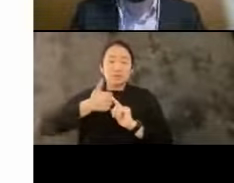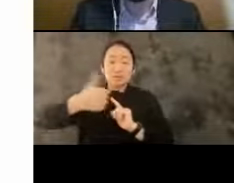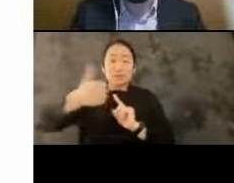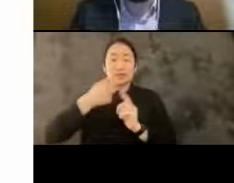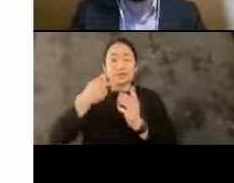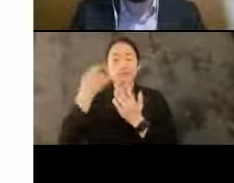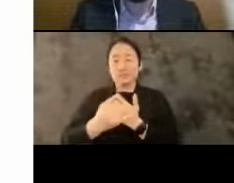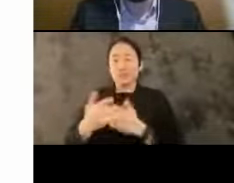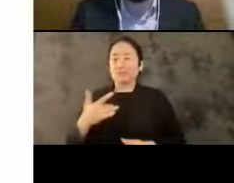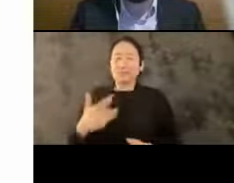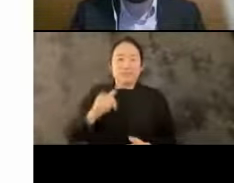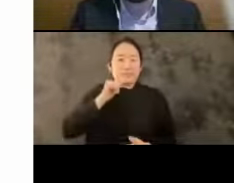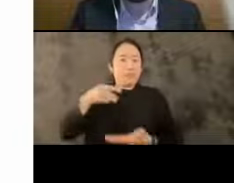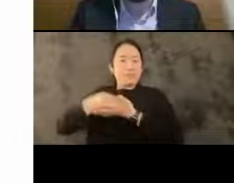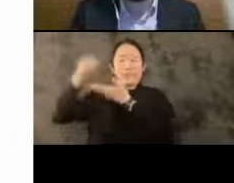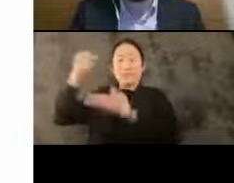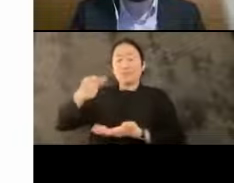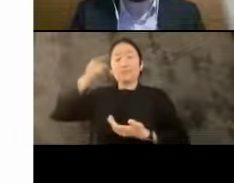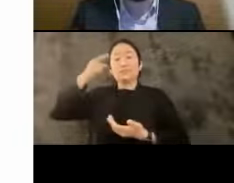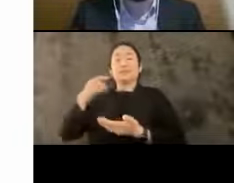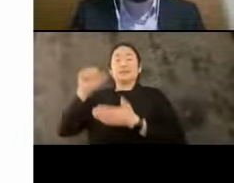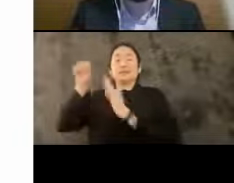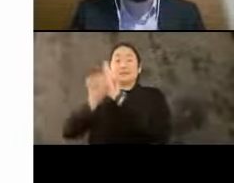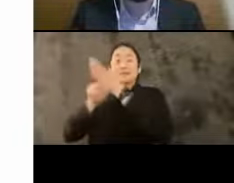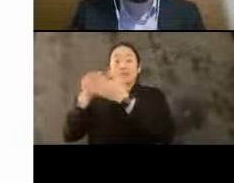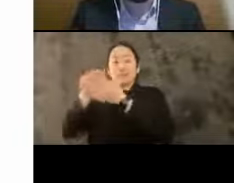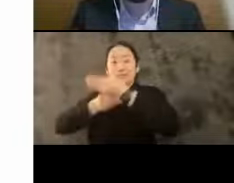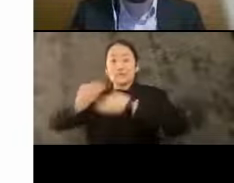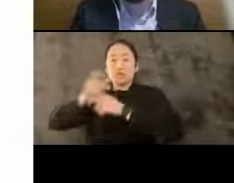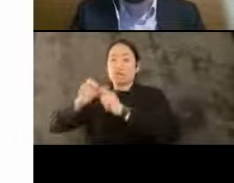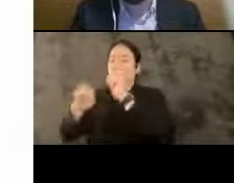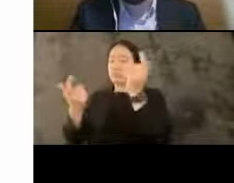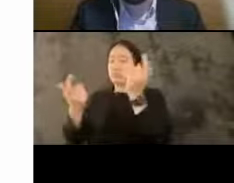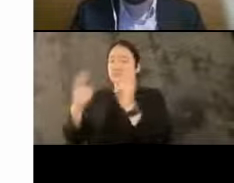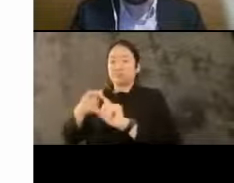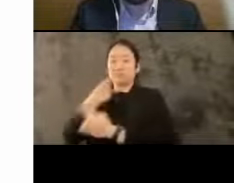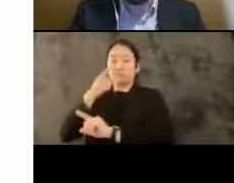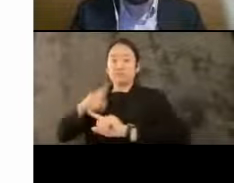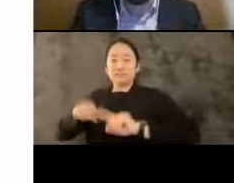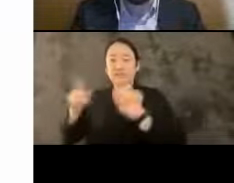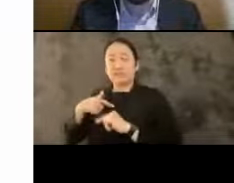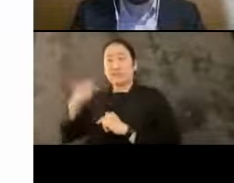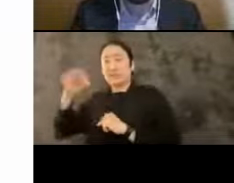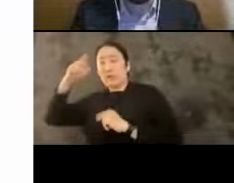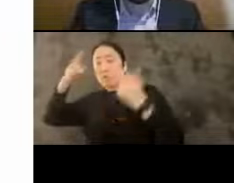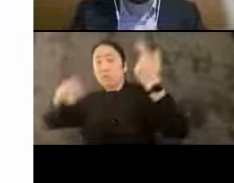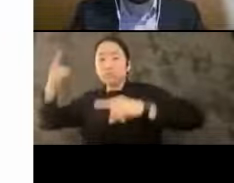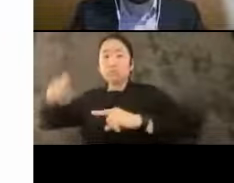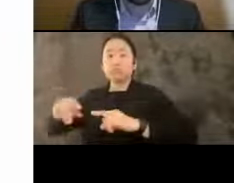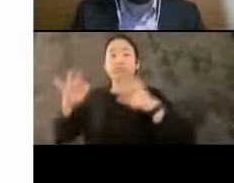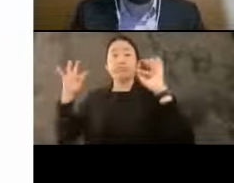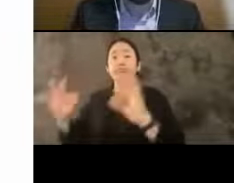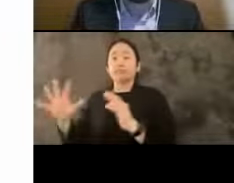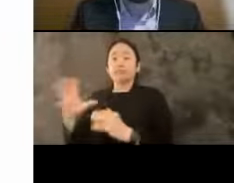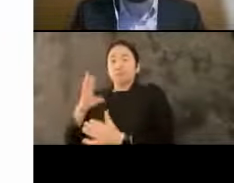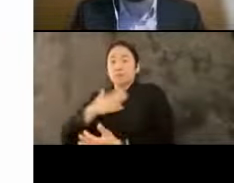something that could change with any state budget. The legislature and the governor could come to an agreement on that if they would like to fund